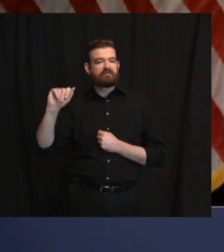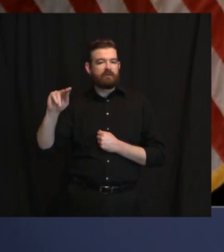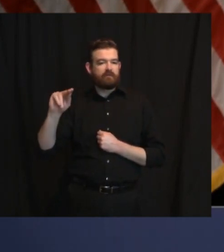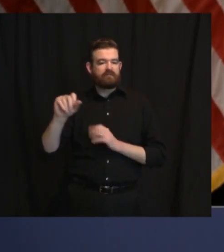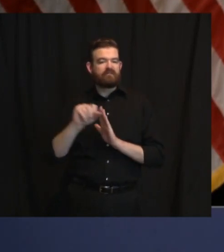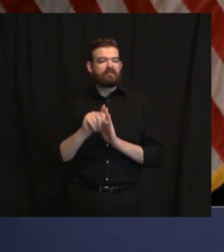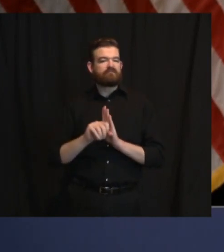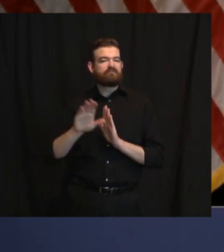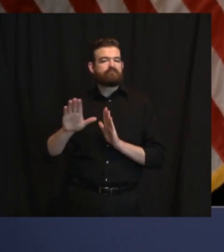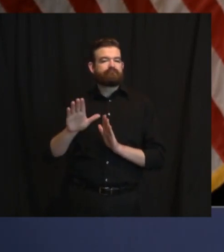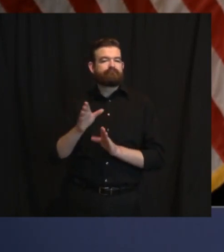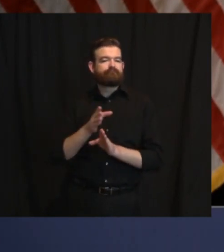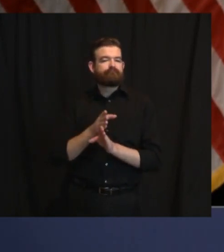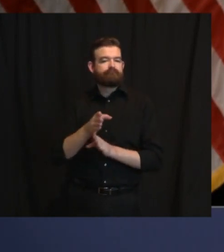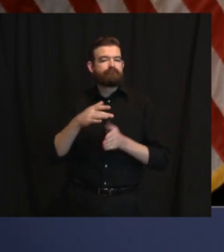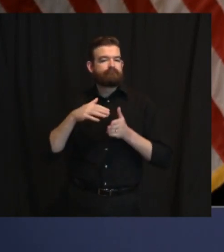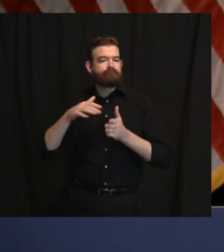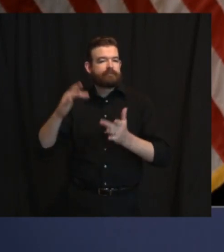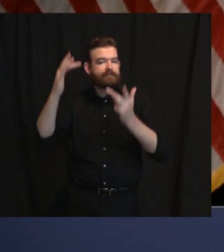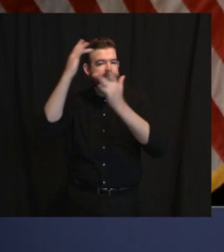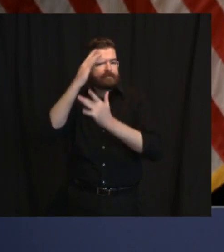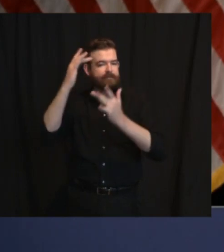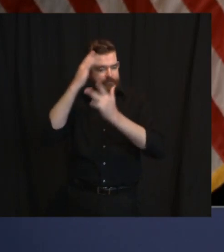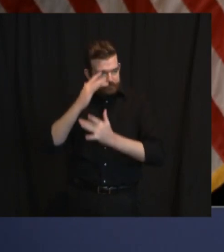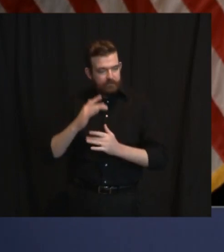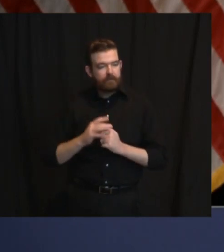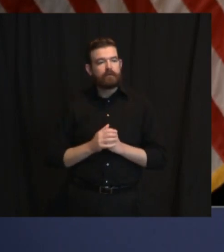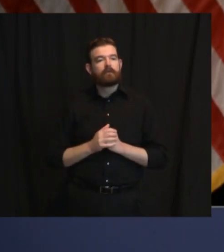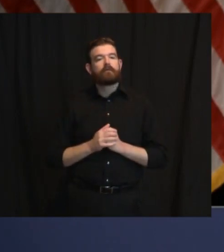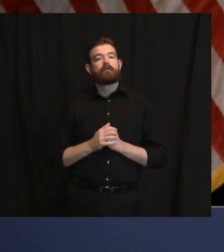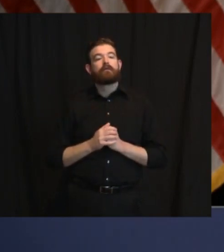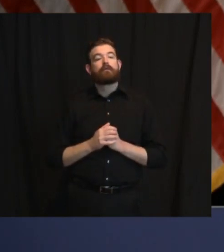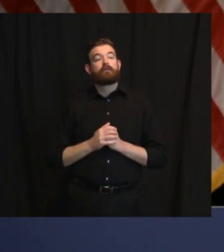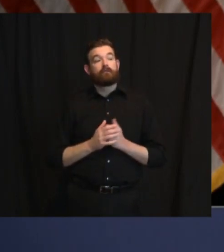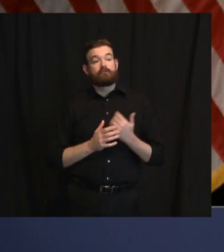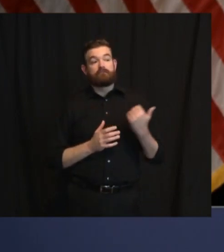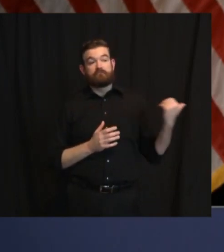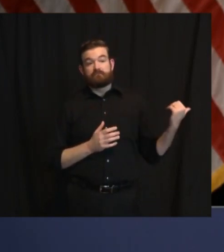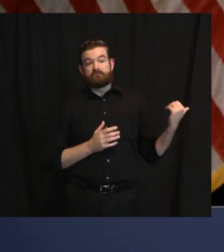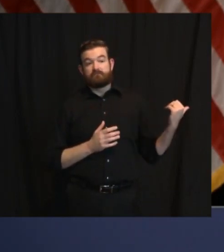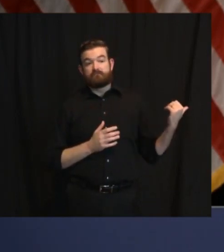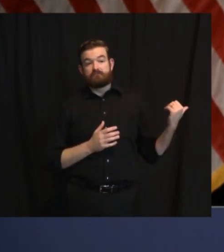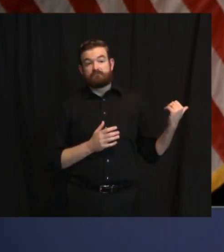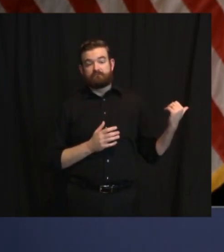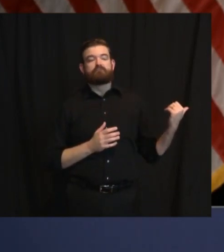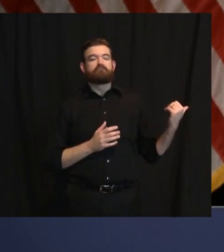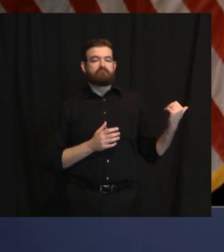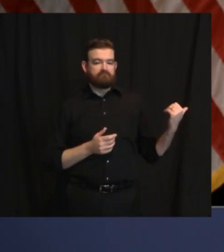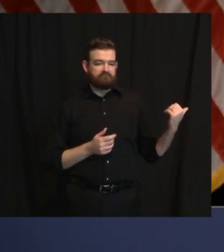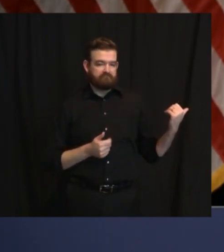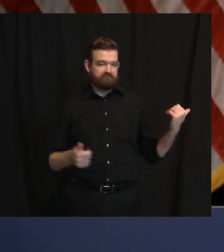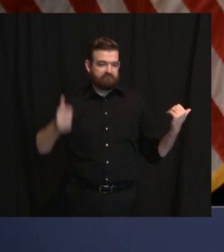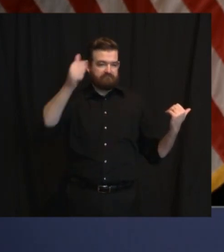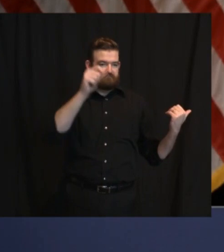Tan. Thank you both for being here. The guy to my left, who also does not need an introduction, the Superintendent of the State Police, Colonel Pat